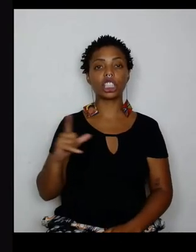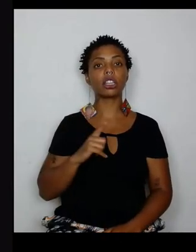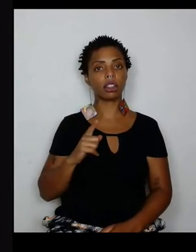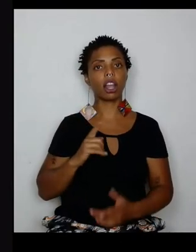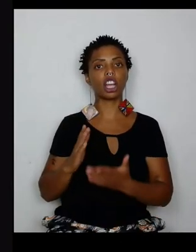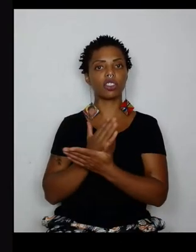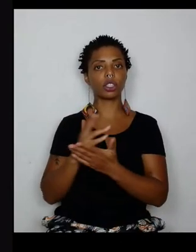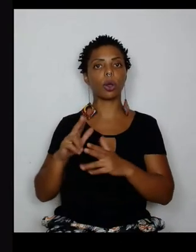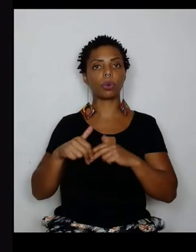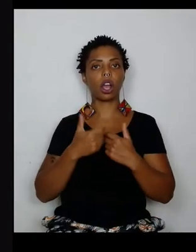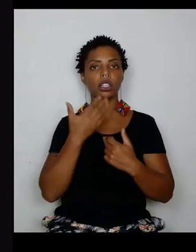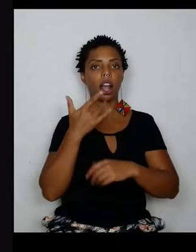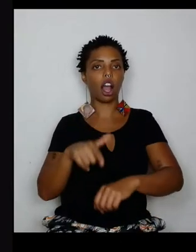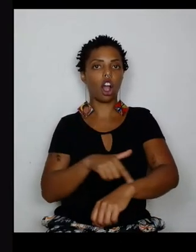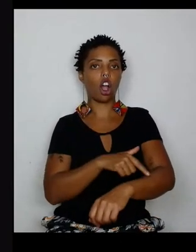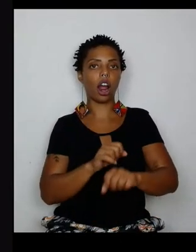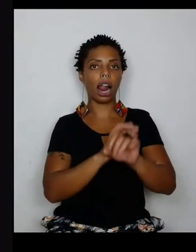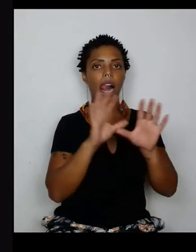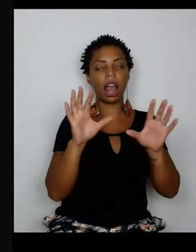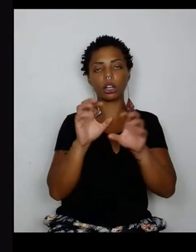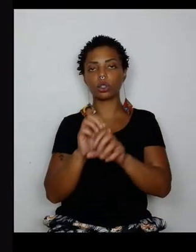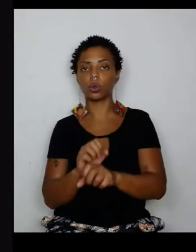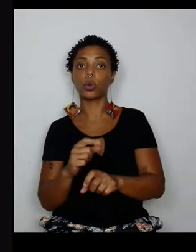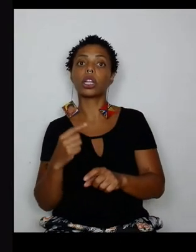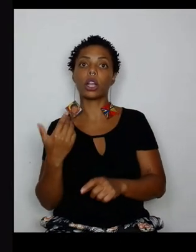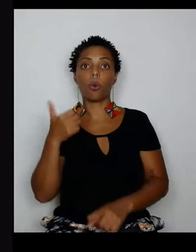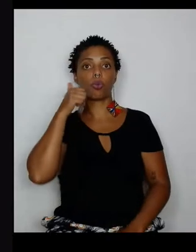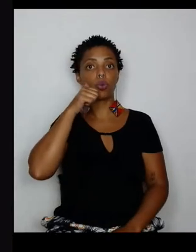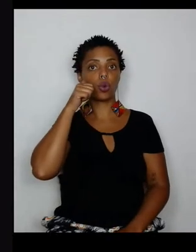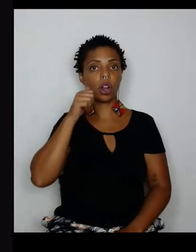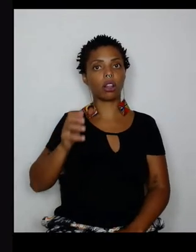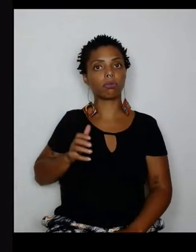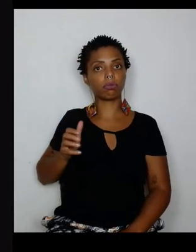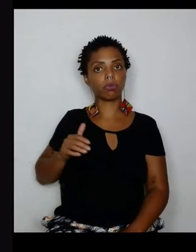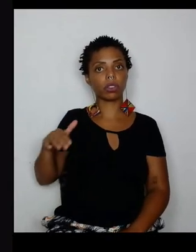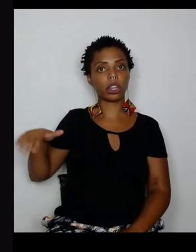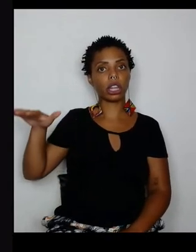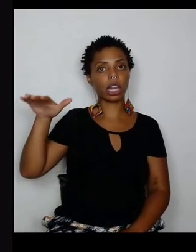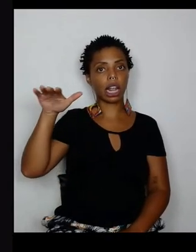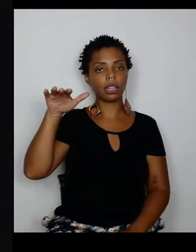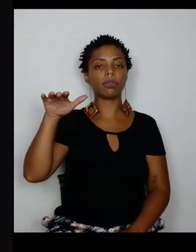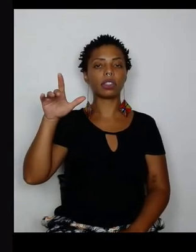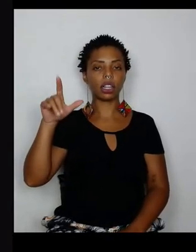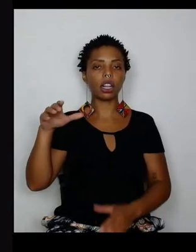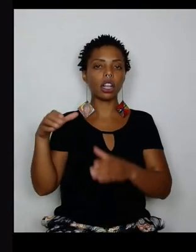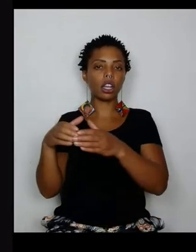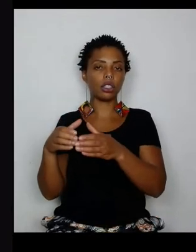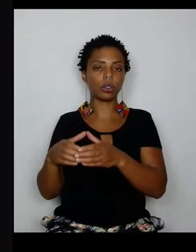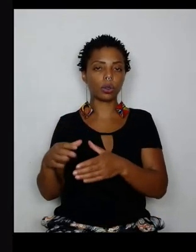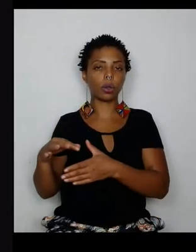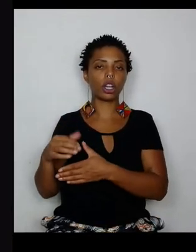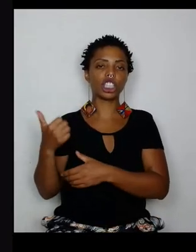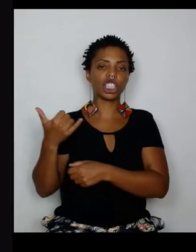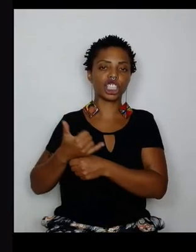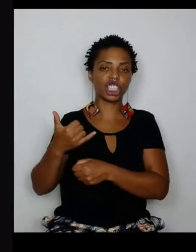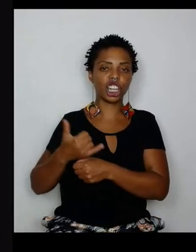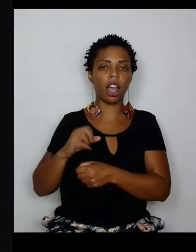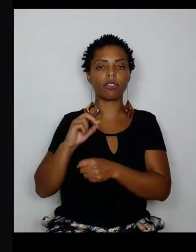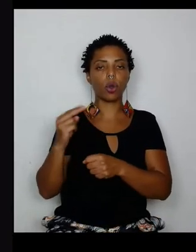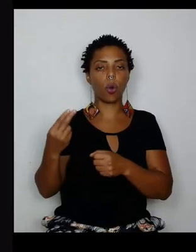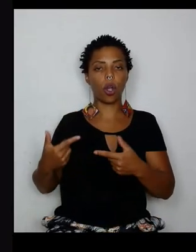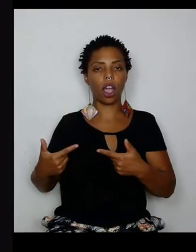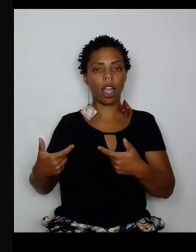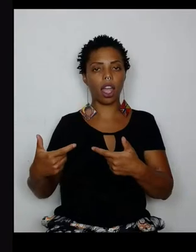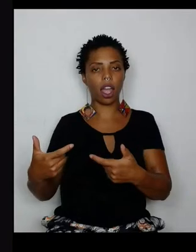status those belonging to chiefly or warrior casts sheltered from the sun and did not